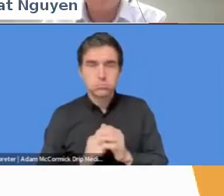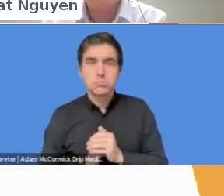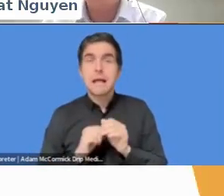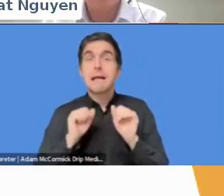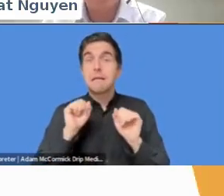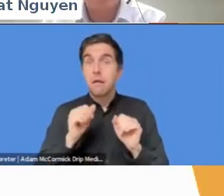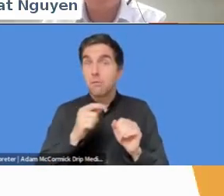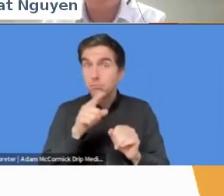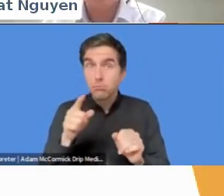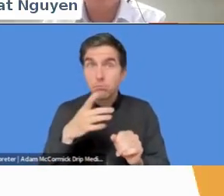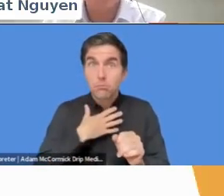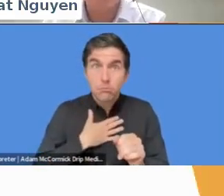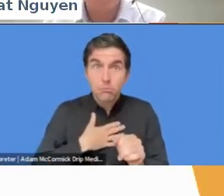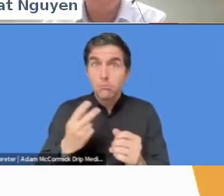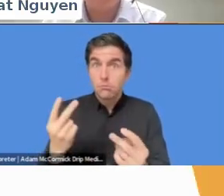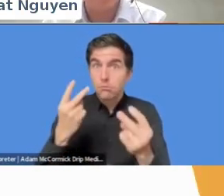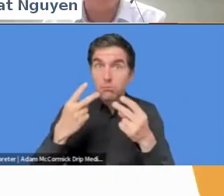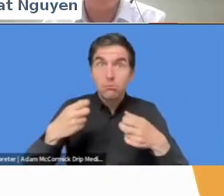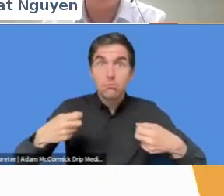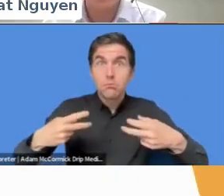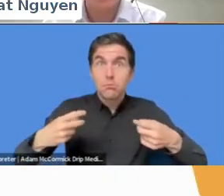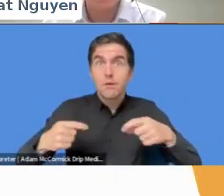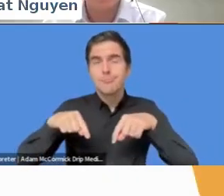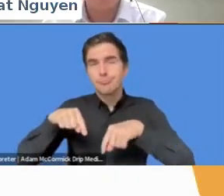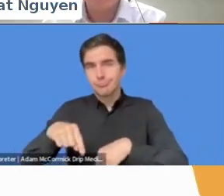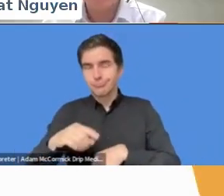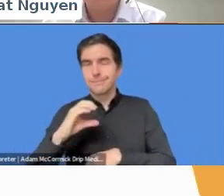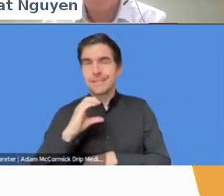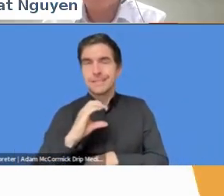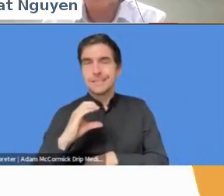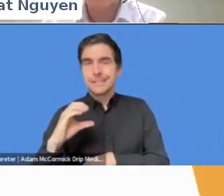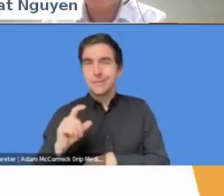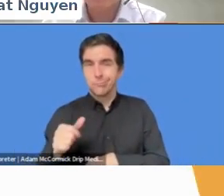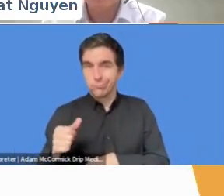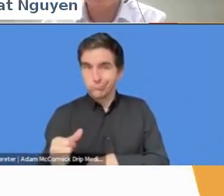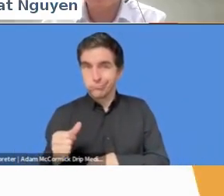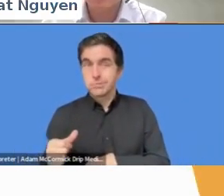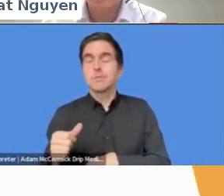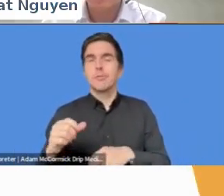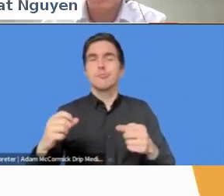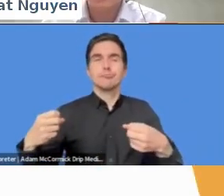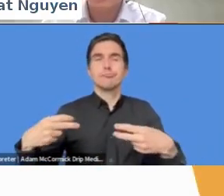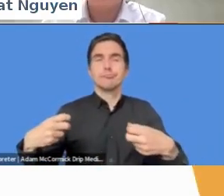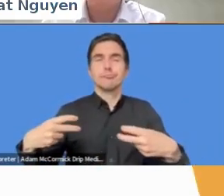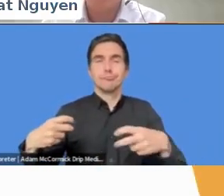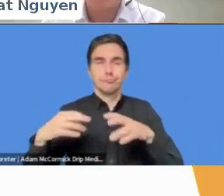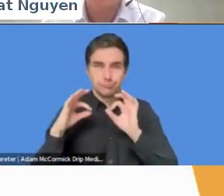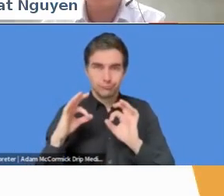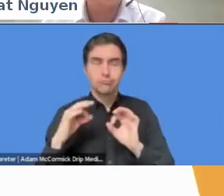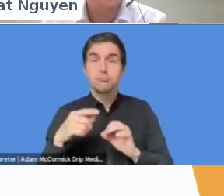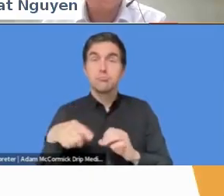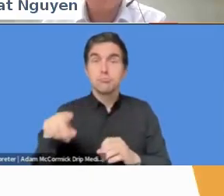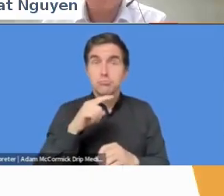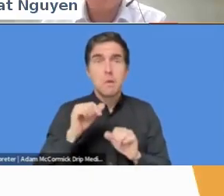However, when it comes to the question, please share your question with the speaker through the Q&A